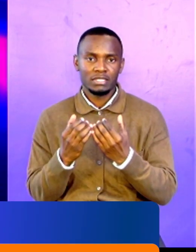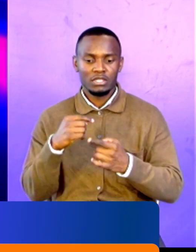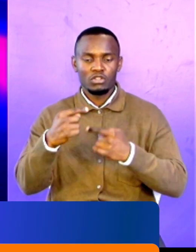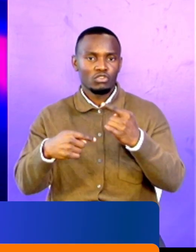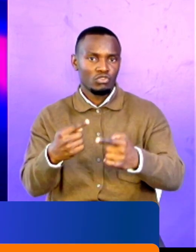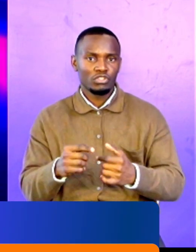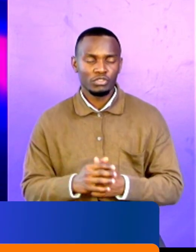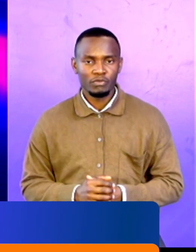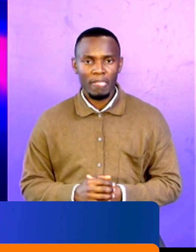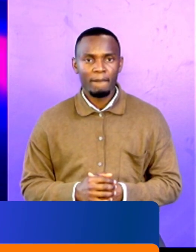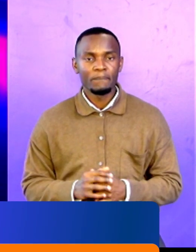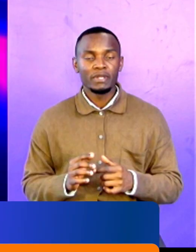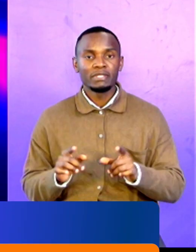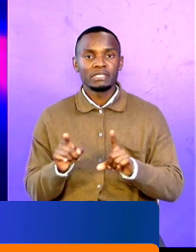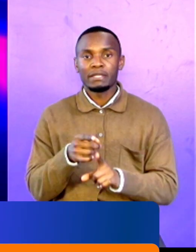Now, speaking